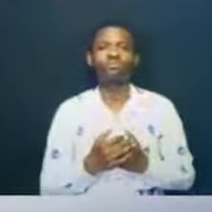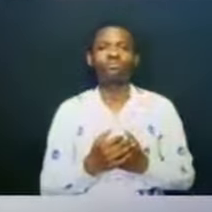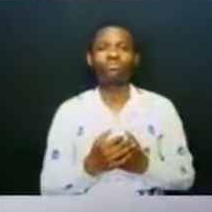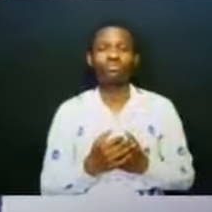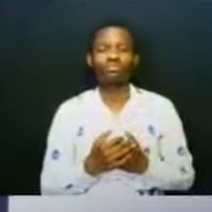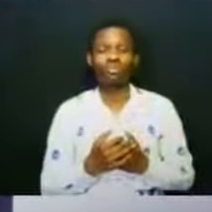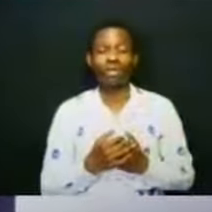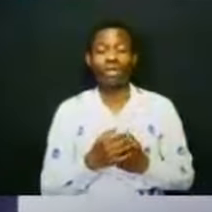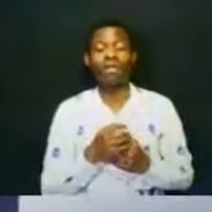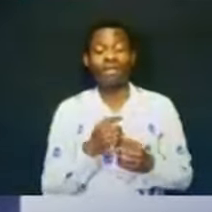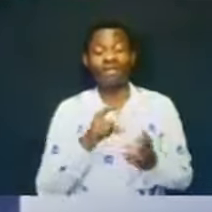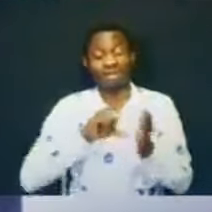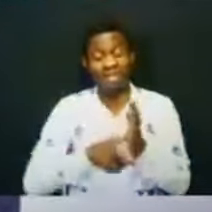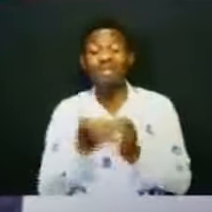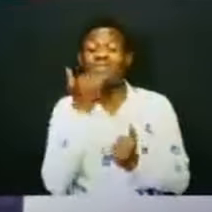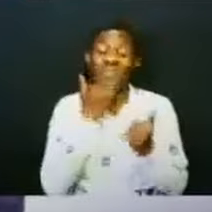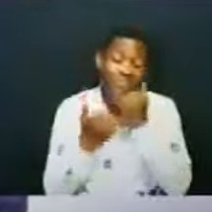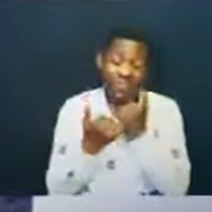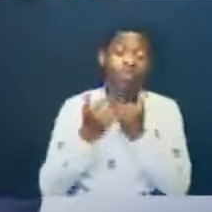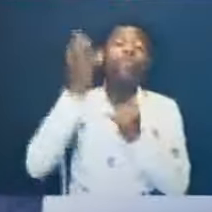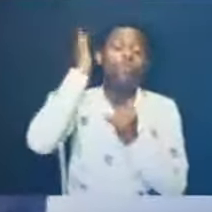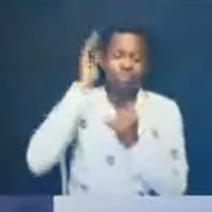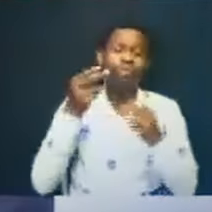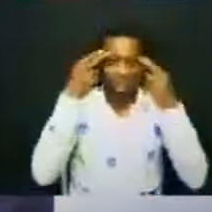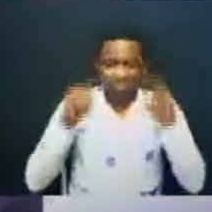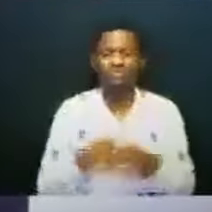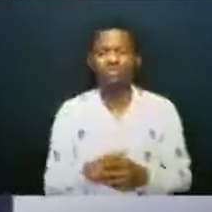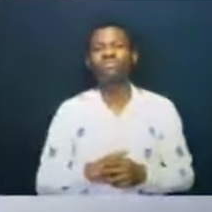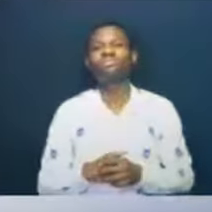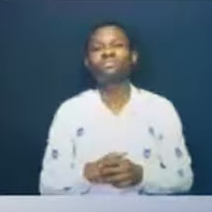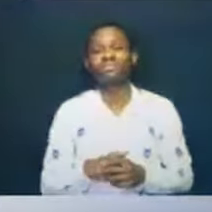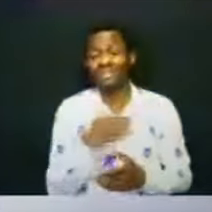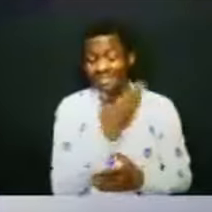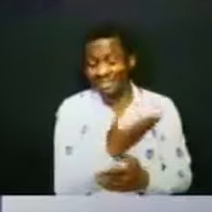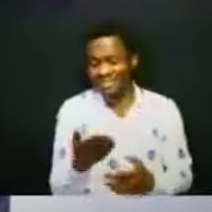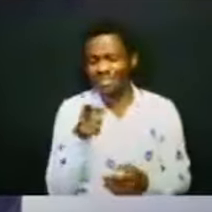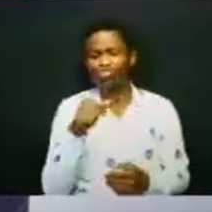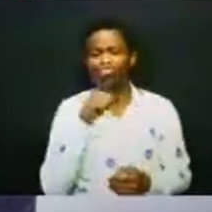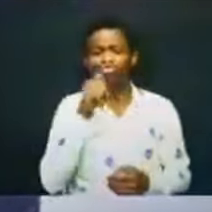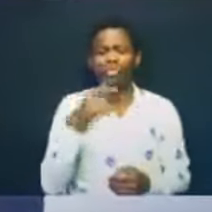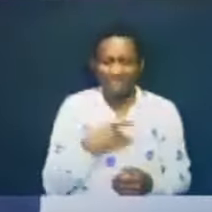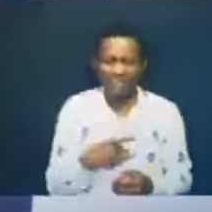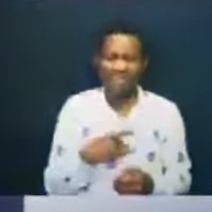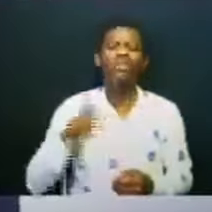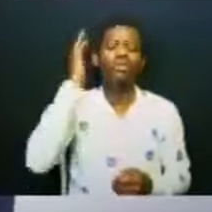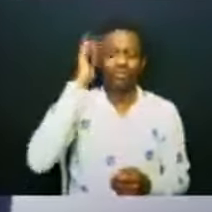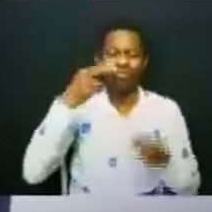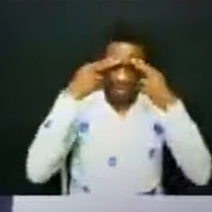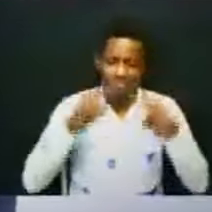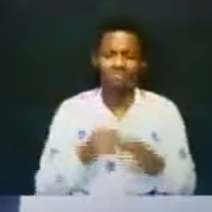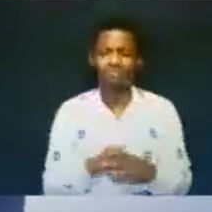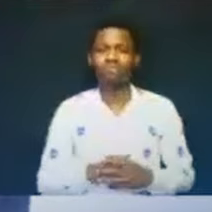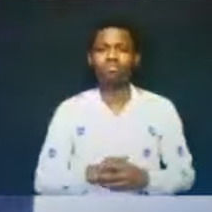offense will certainly happen. Things that you do not like, that displeases you, is bound to happen.